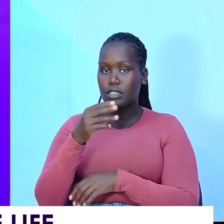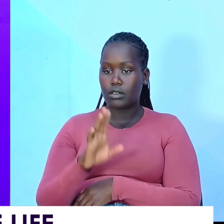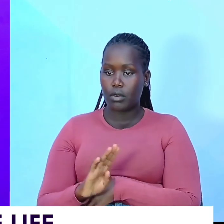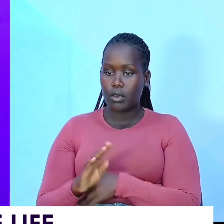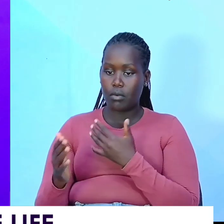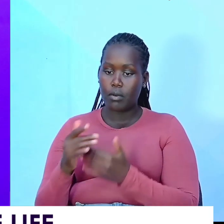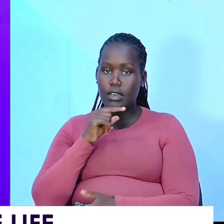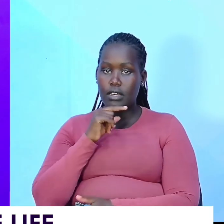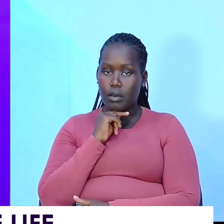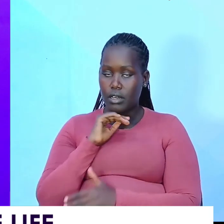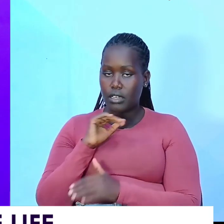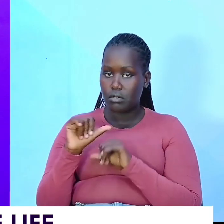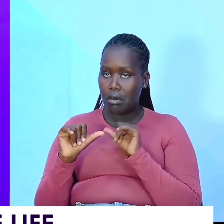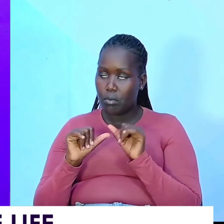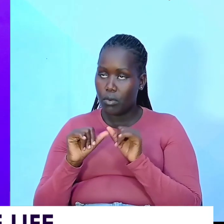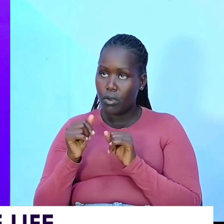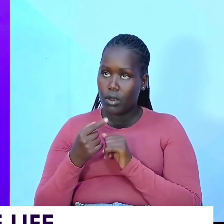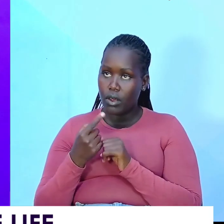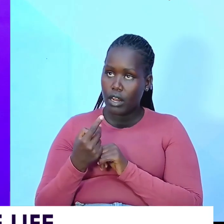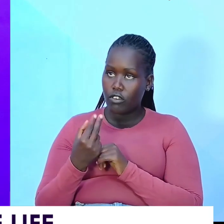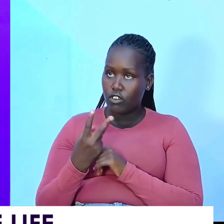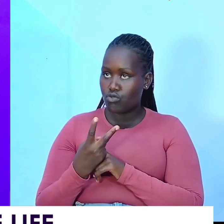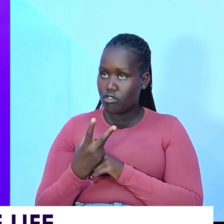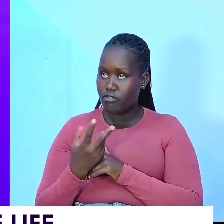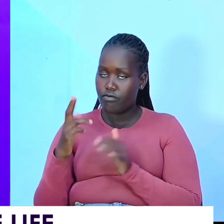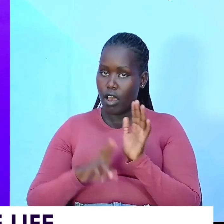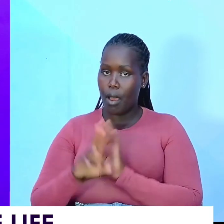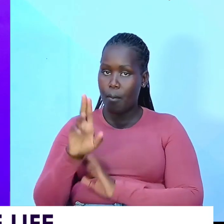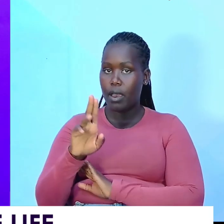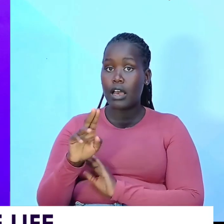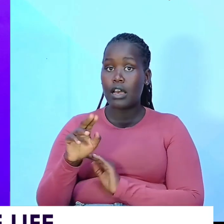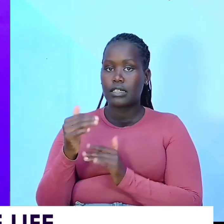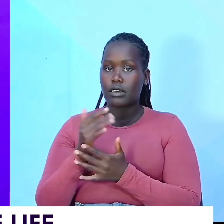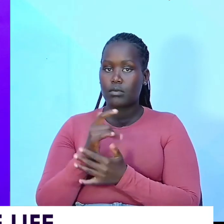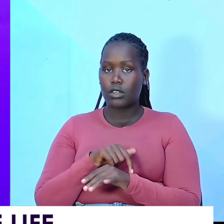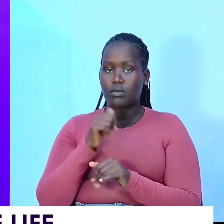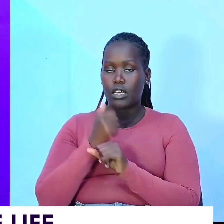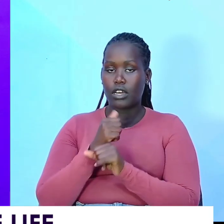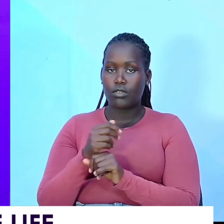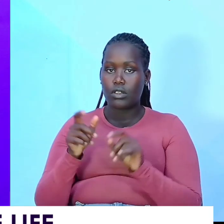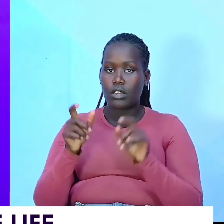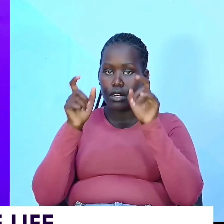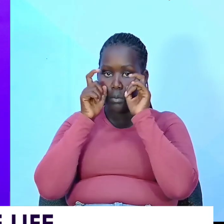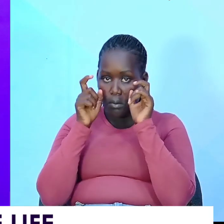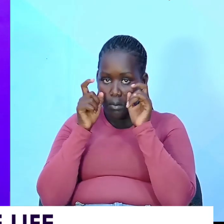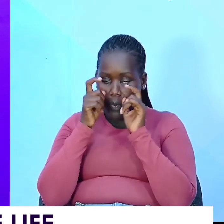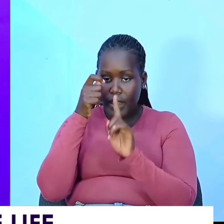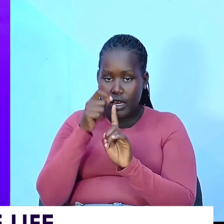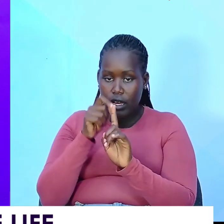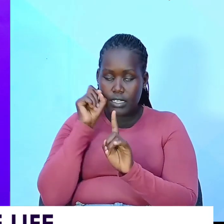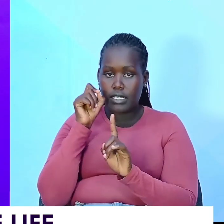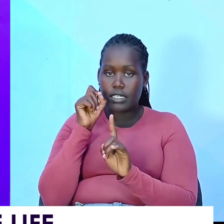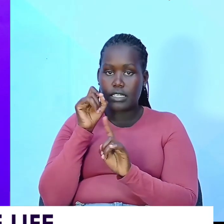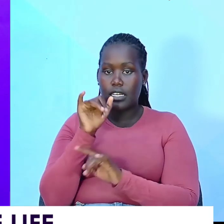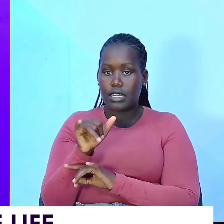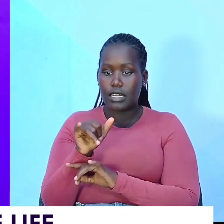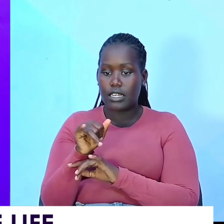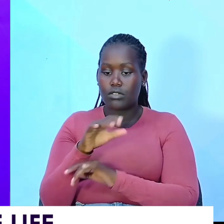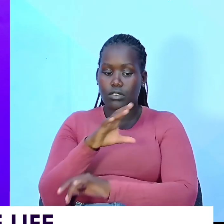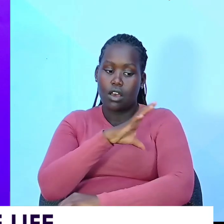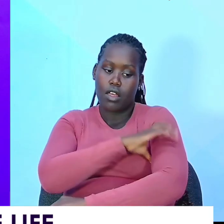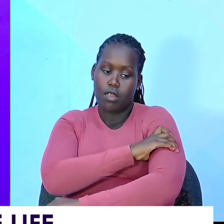around 11 or 12 going up. And sometimes I do that HIV test, and sometimes I do that pressure test